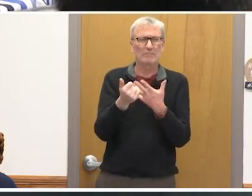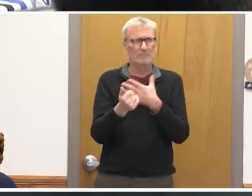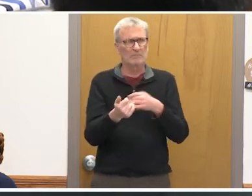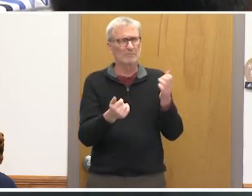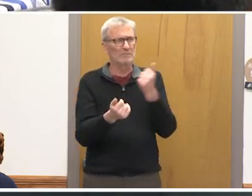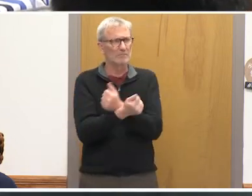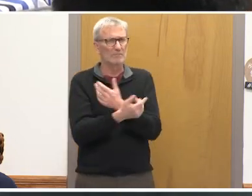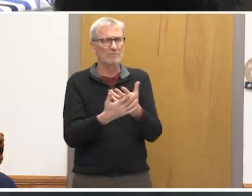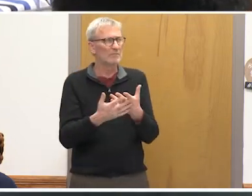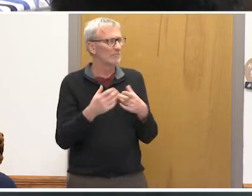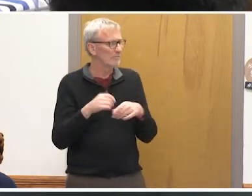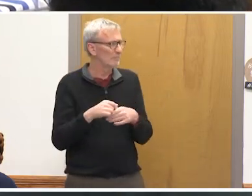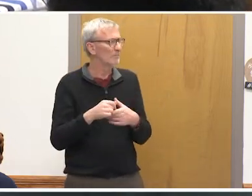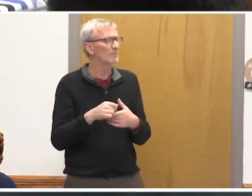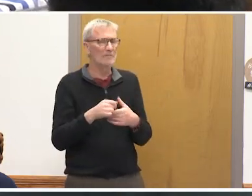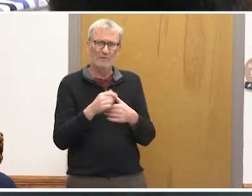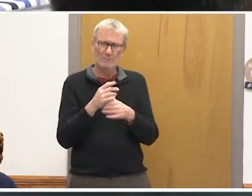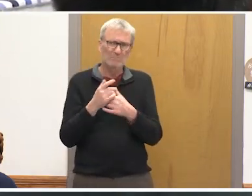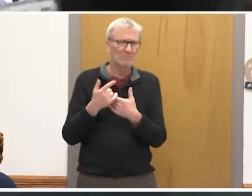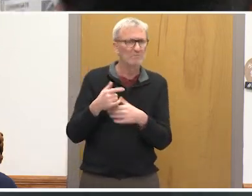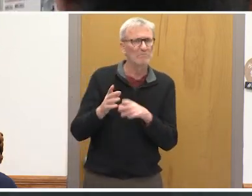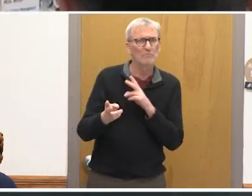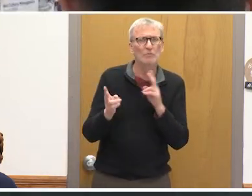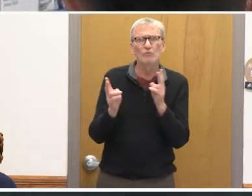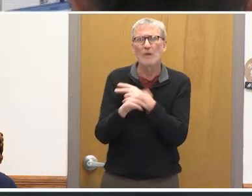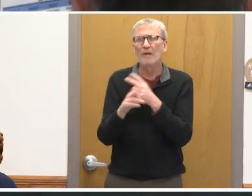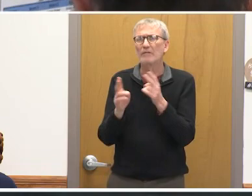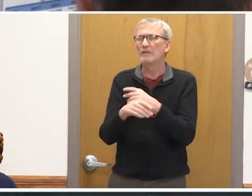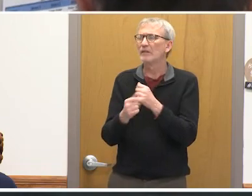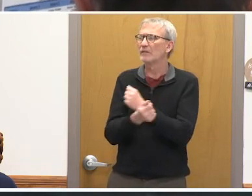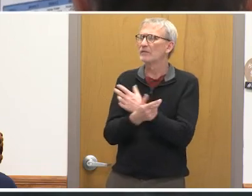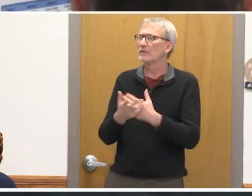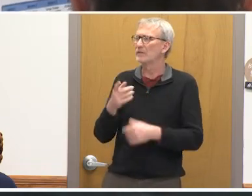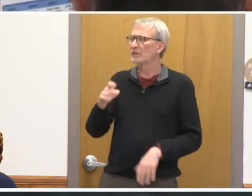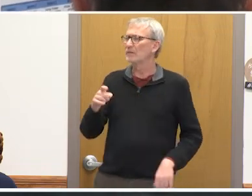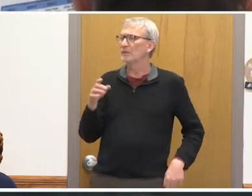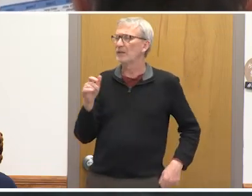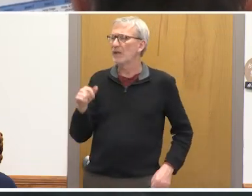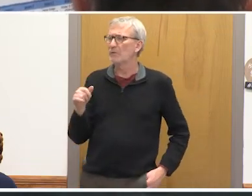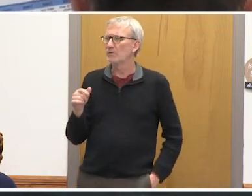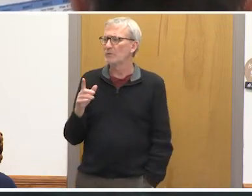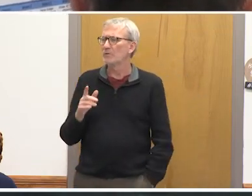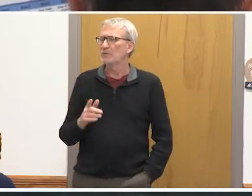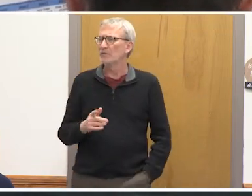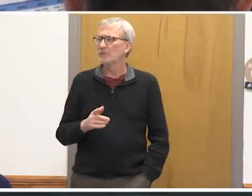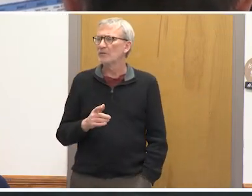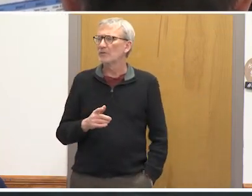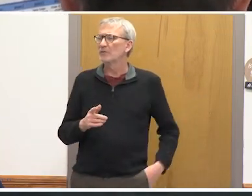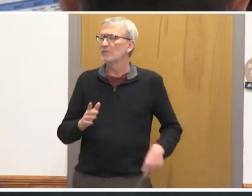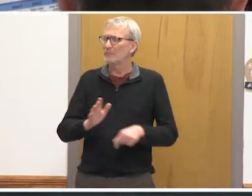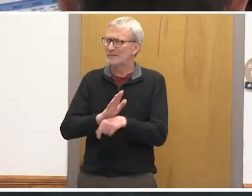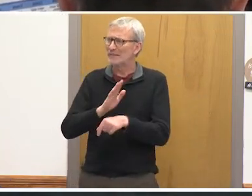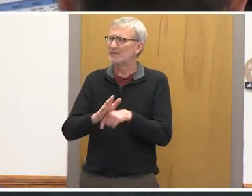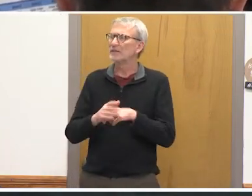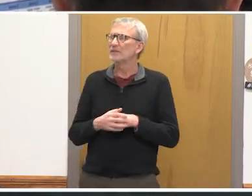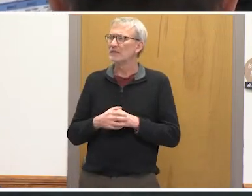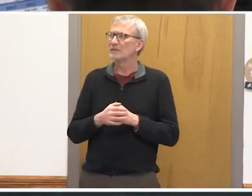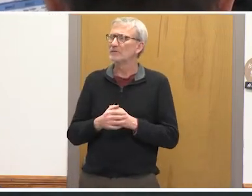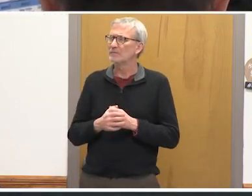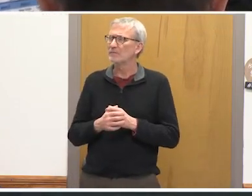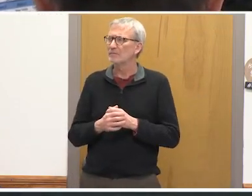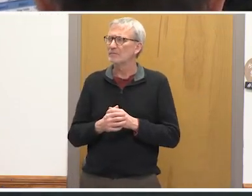the atmosphere of the traffic and everything. Like if you need to be able to build a business